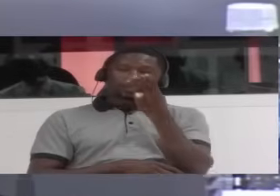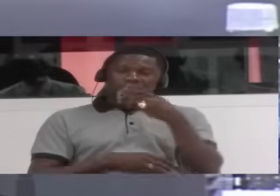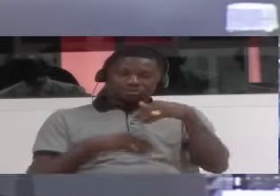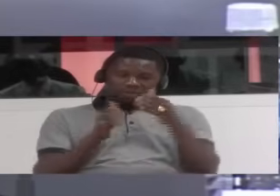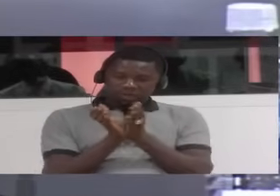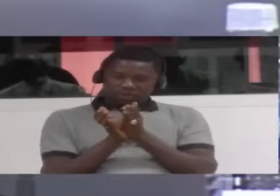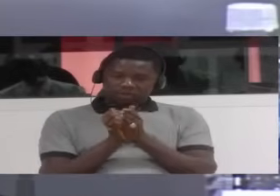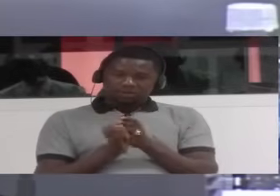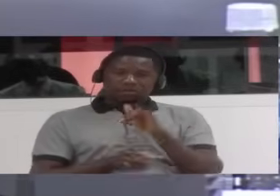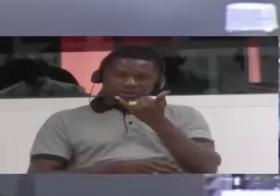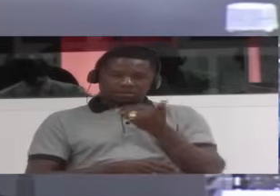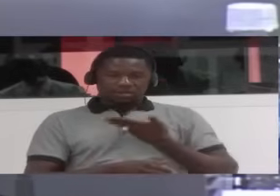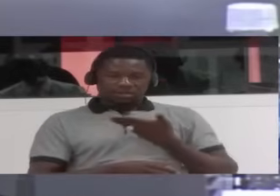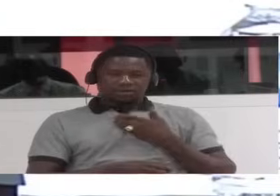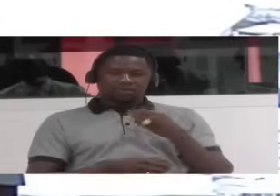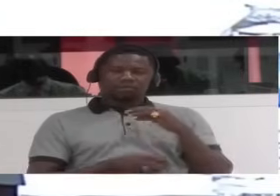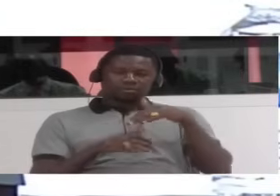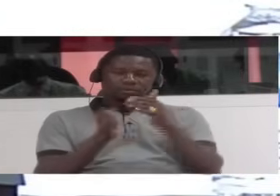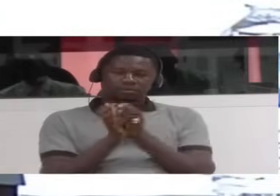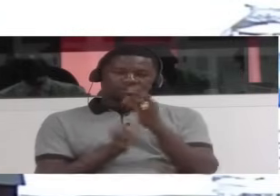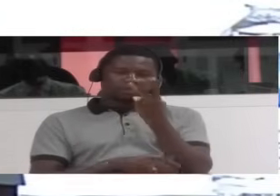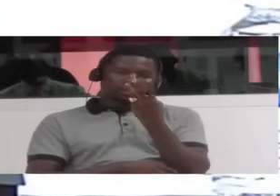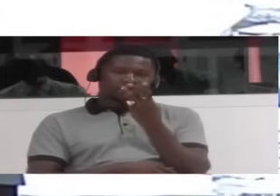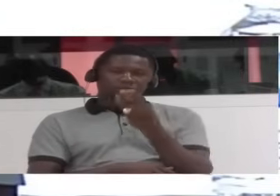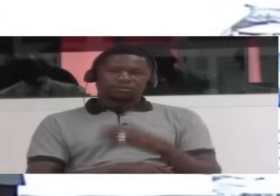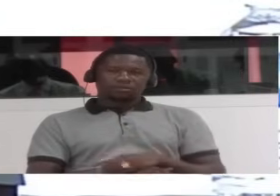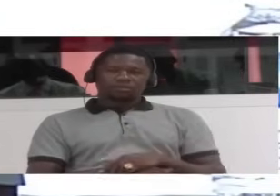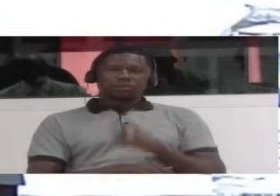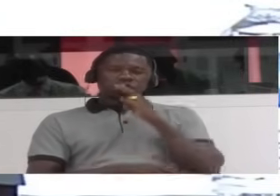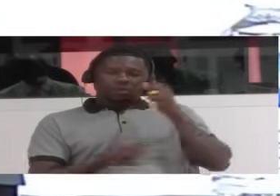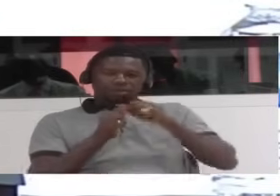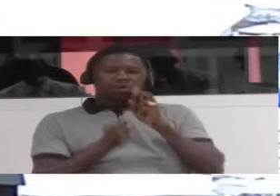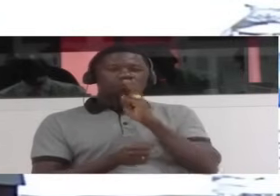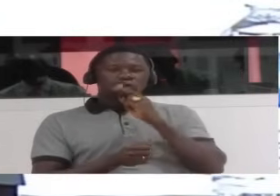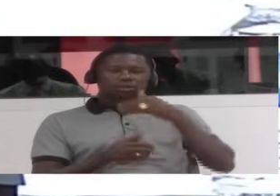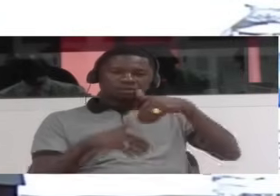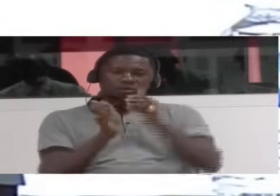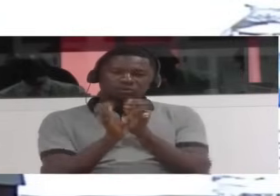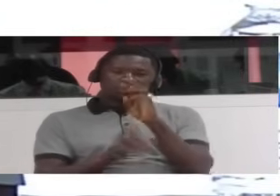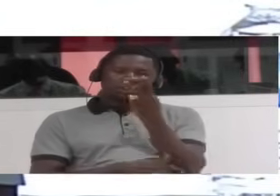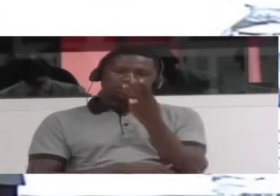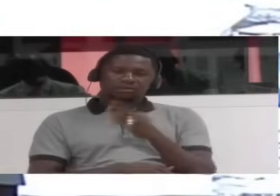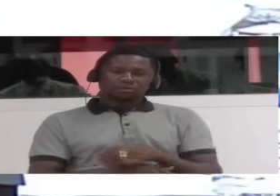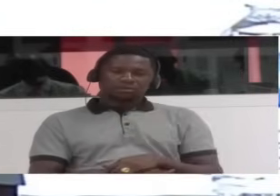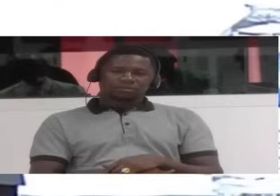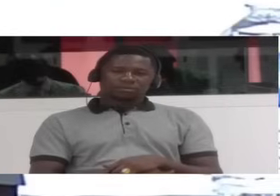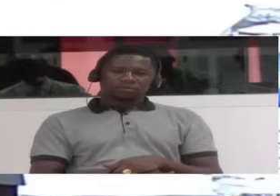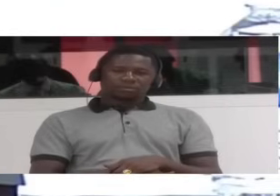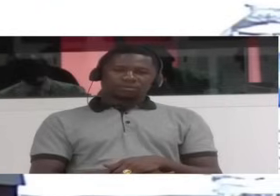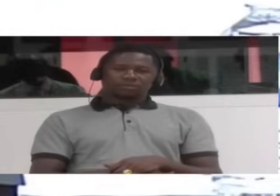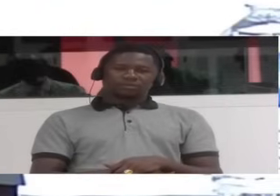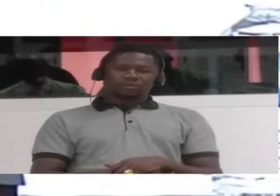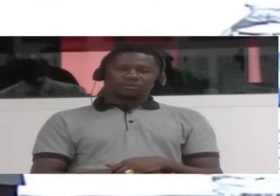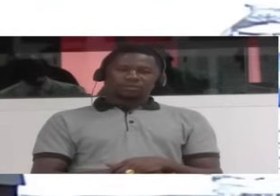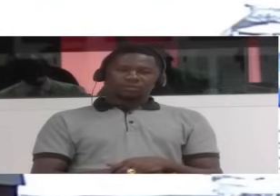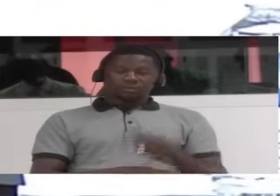third batch. Of junglers? Yes. Do you recall who was in the third batch? The third batch, Borakoli. I was among